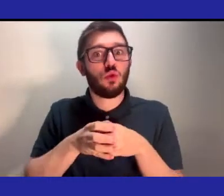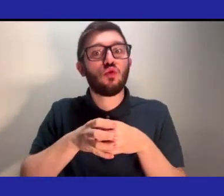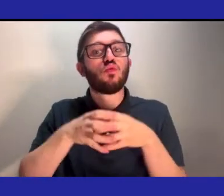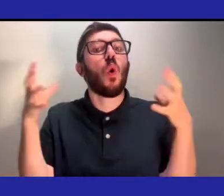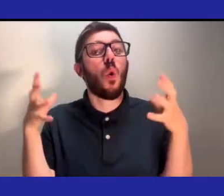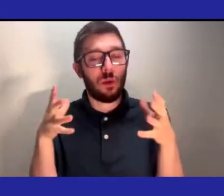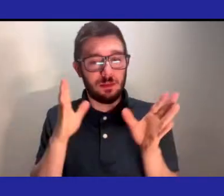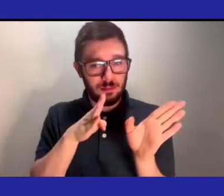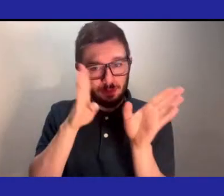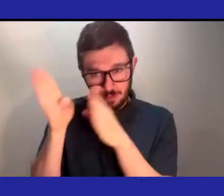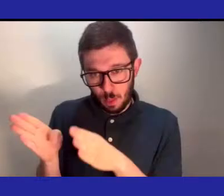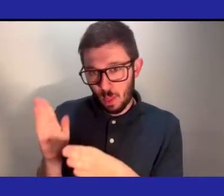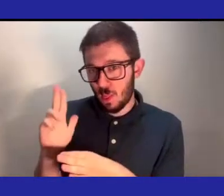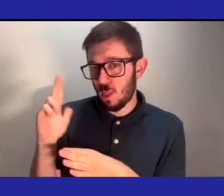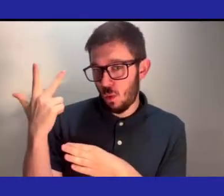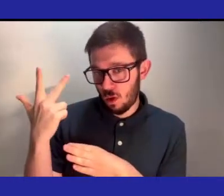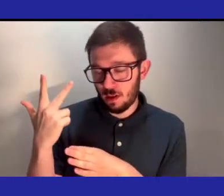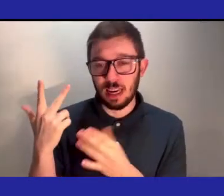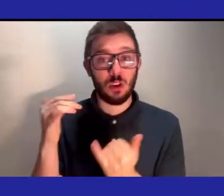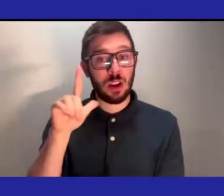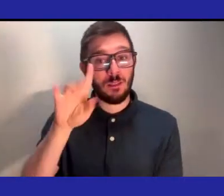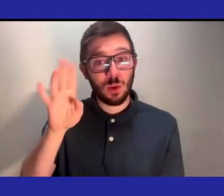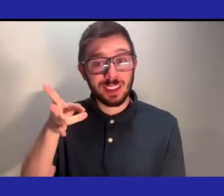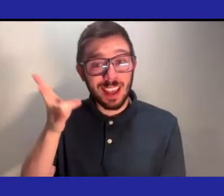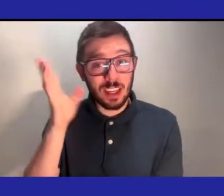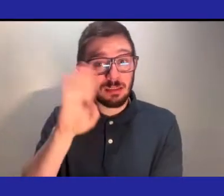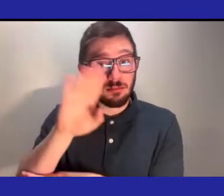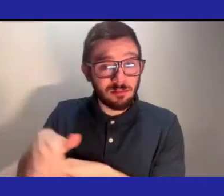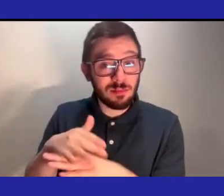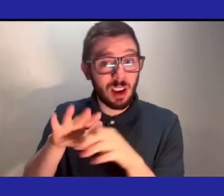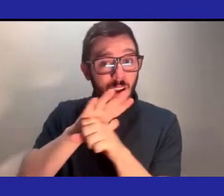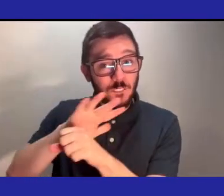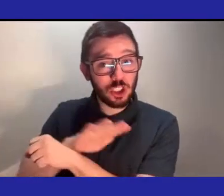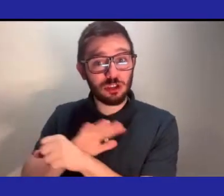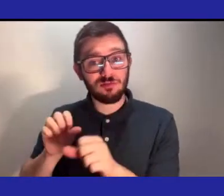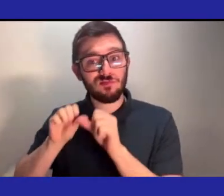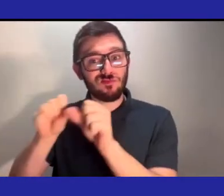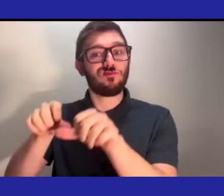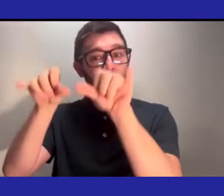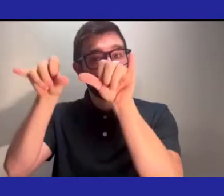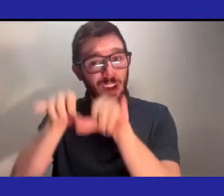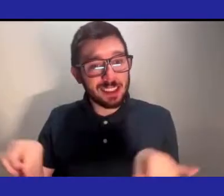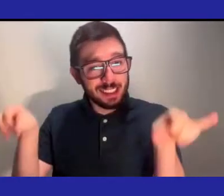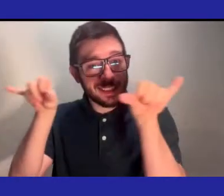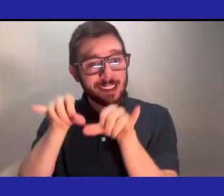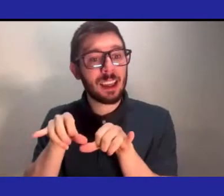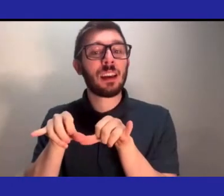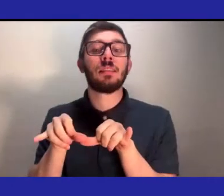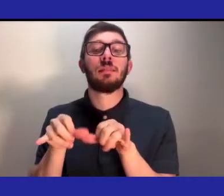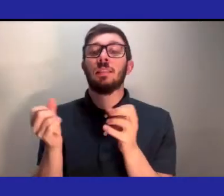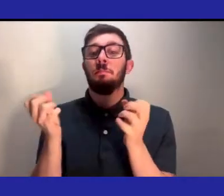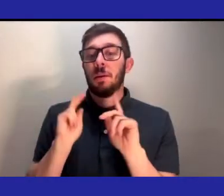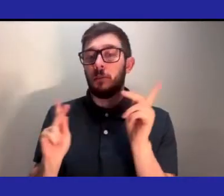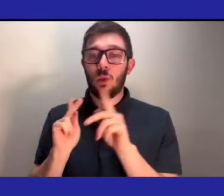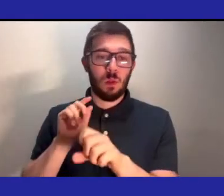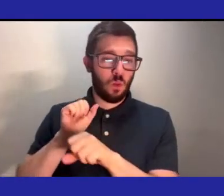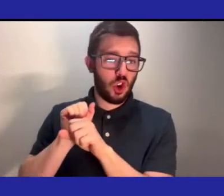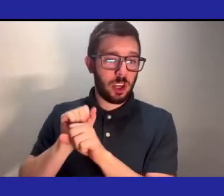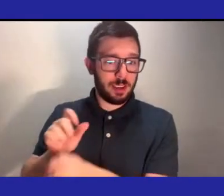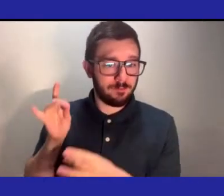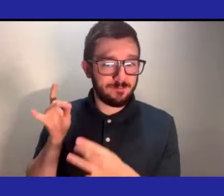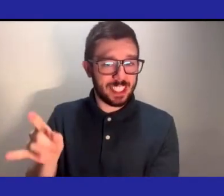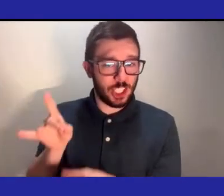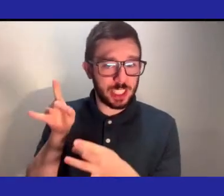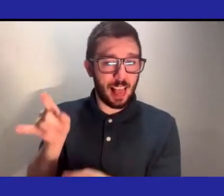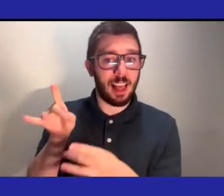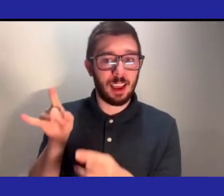now that we have 24/7 coverage, it's consistent, we have people working very efficiently, we're able now to get 1,